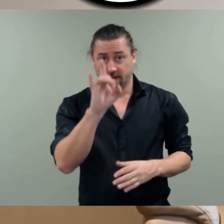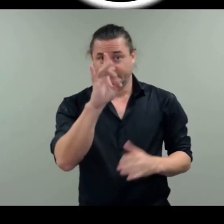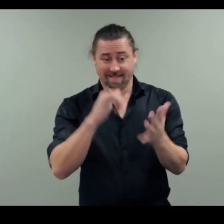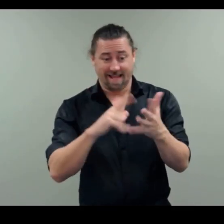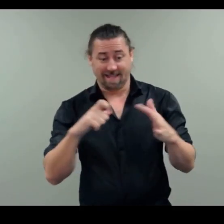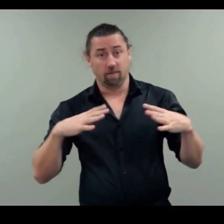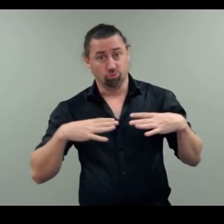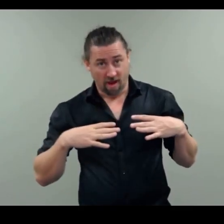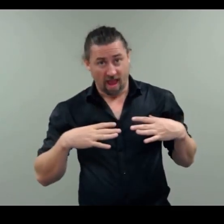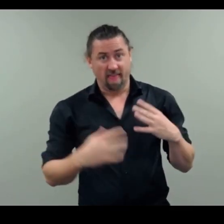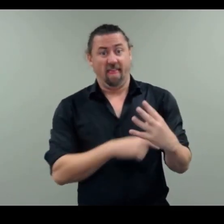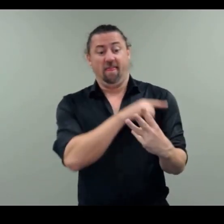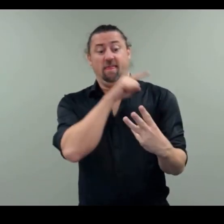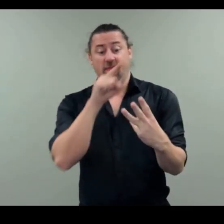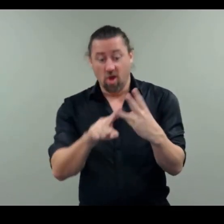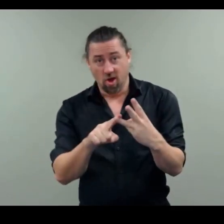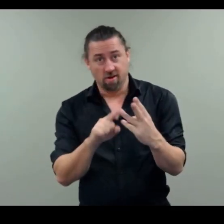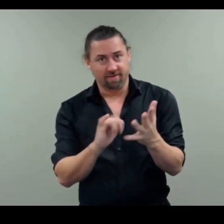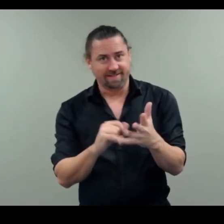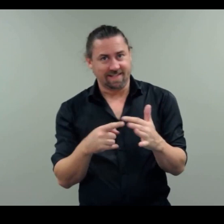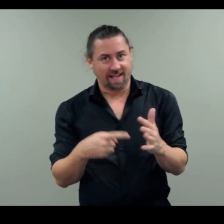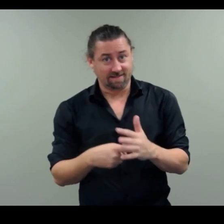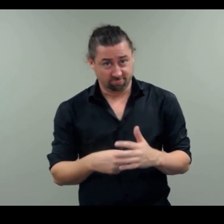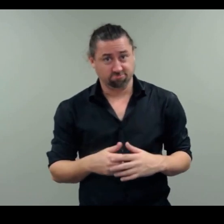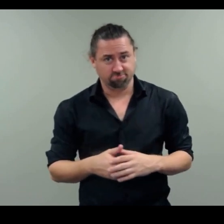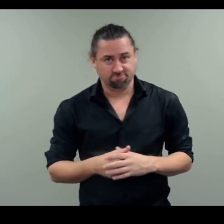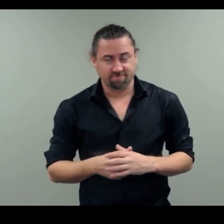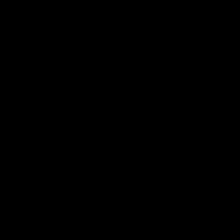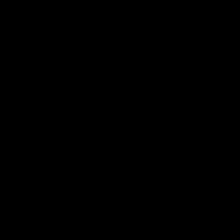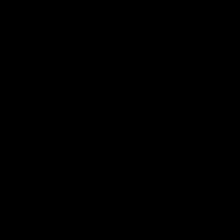Excellent. 10 seconds rest before our third set.